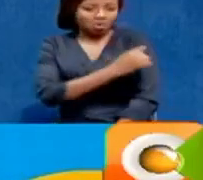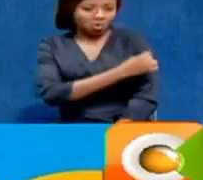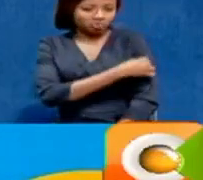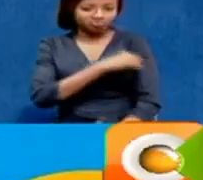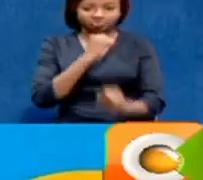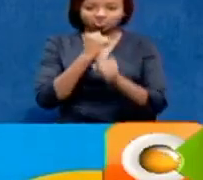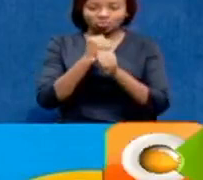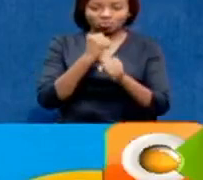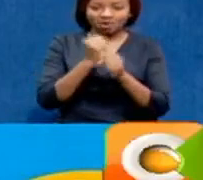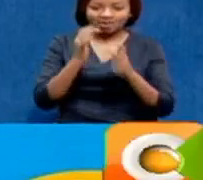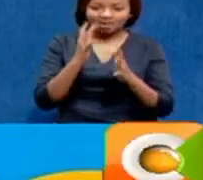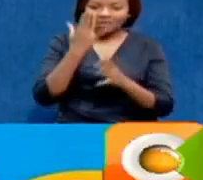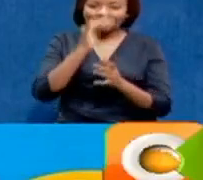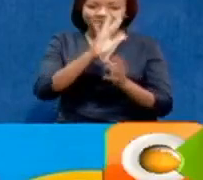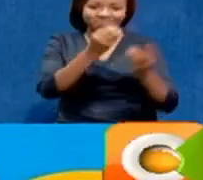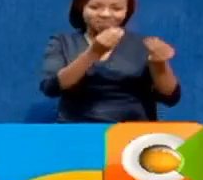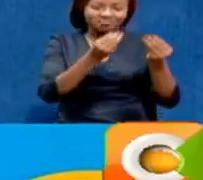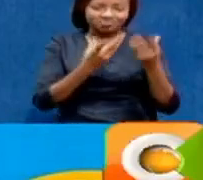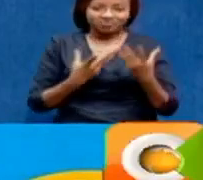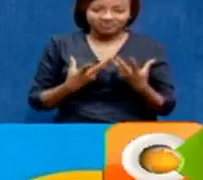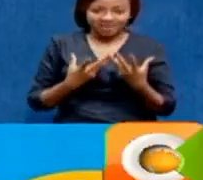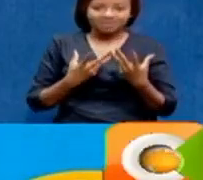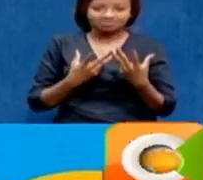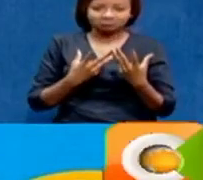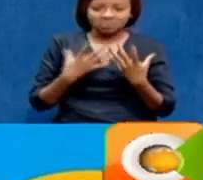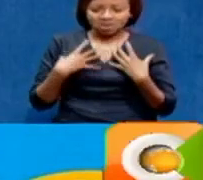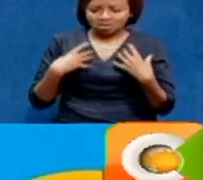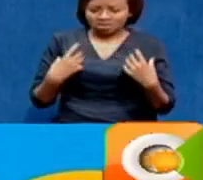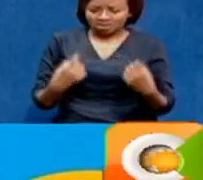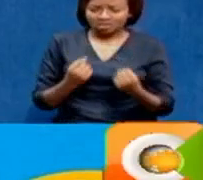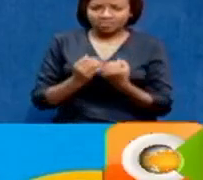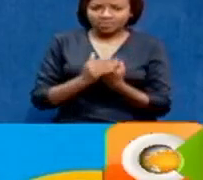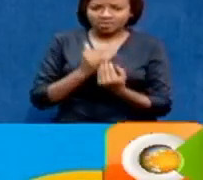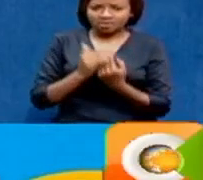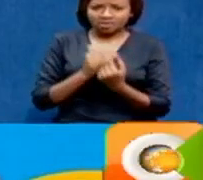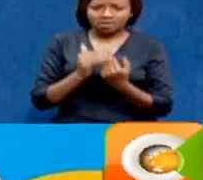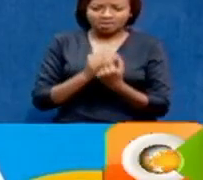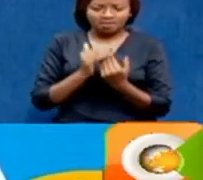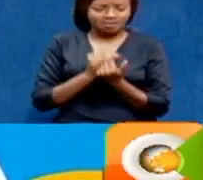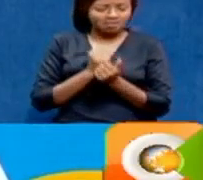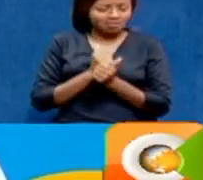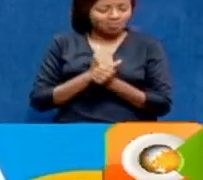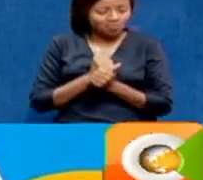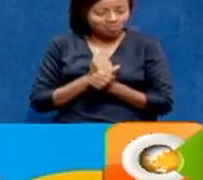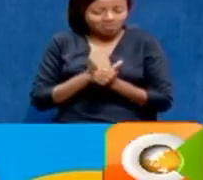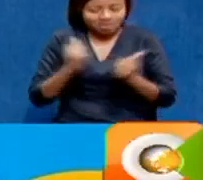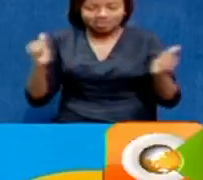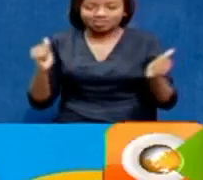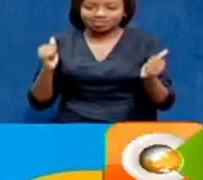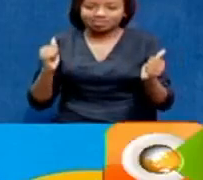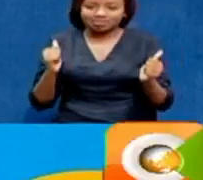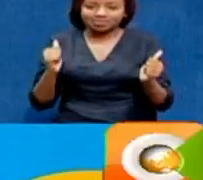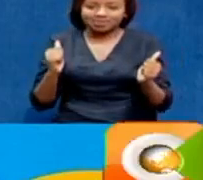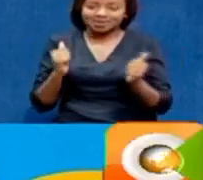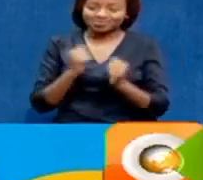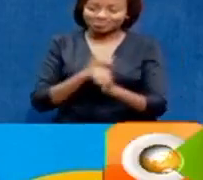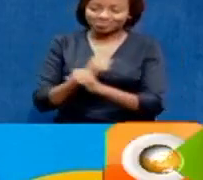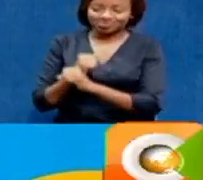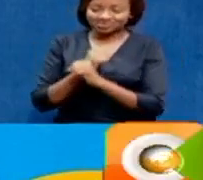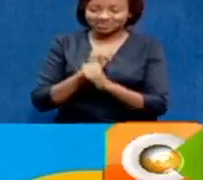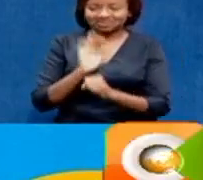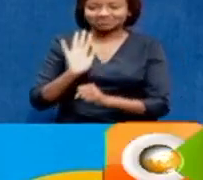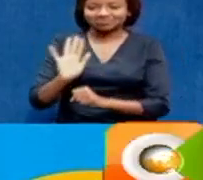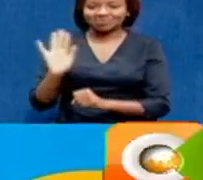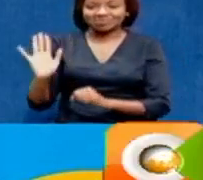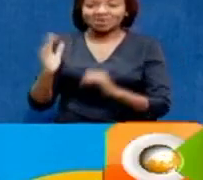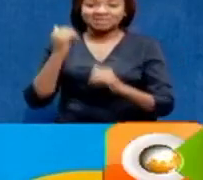the necessary and compassionate healthcare and collaboration to keep our patients